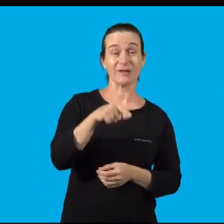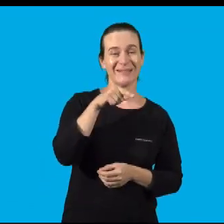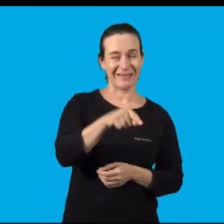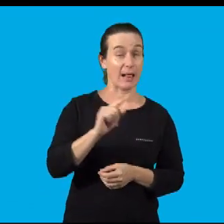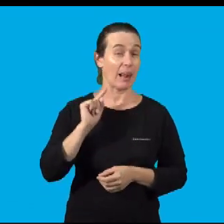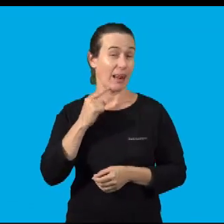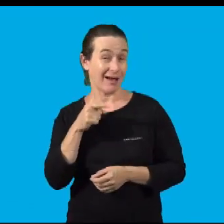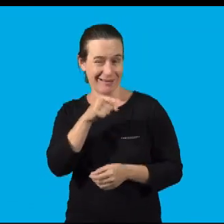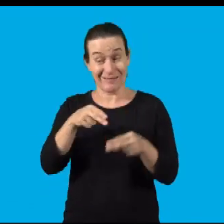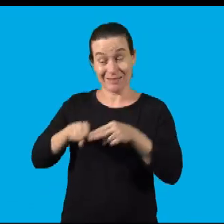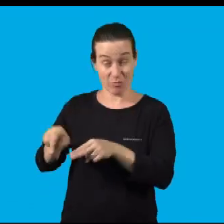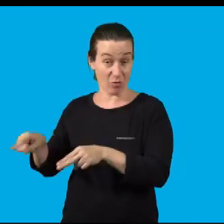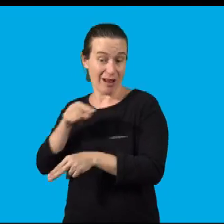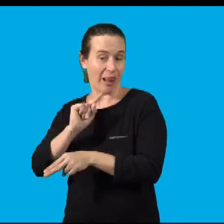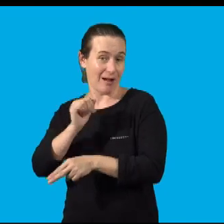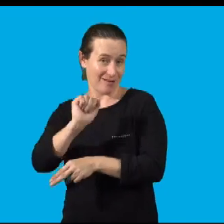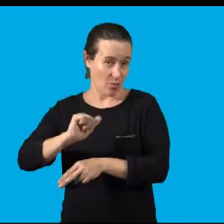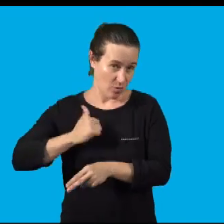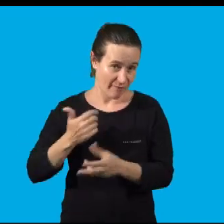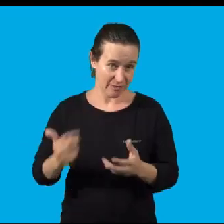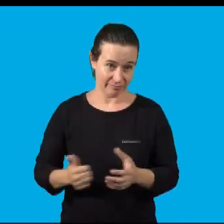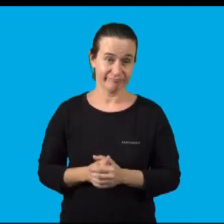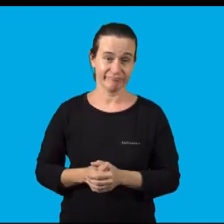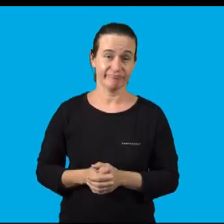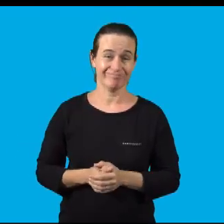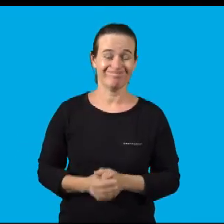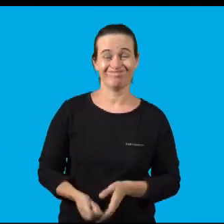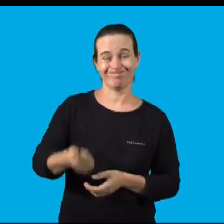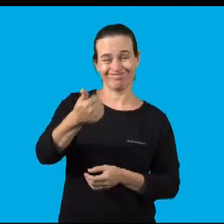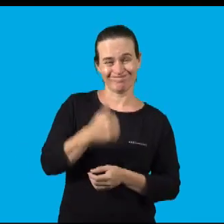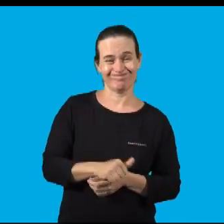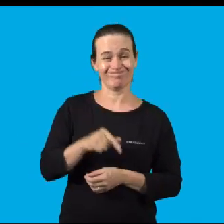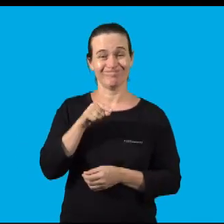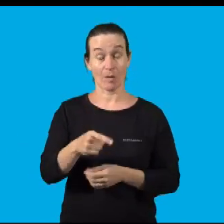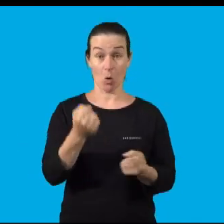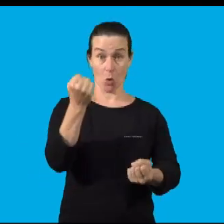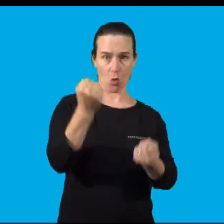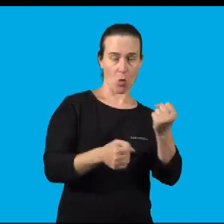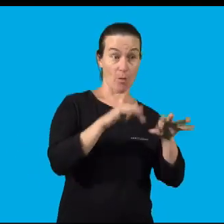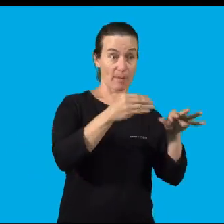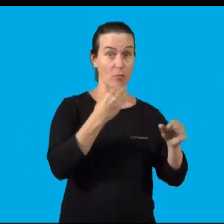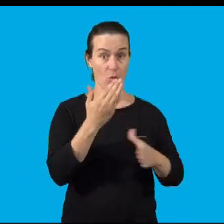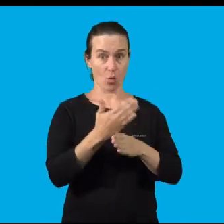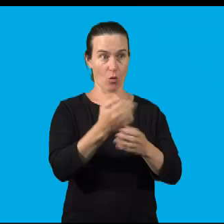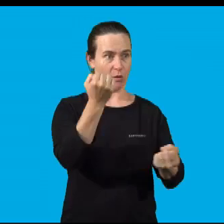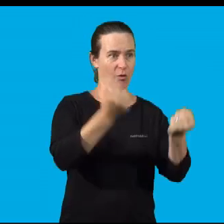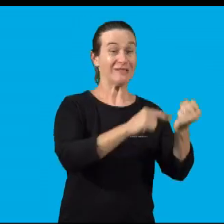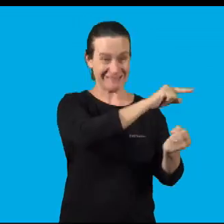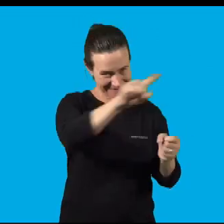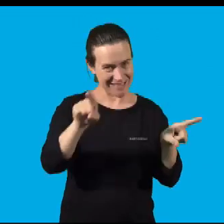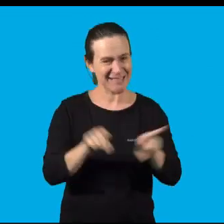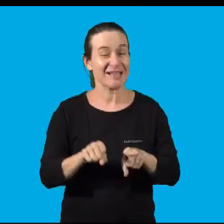of lechery, and thirdly, the deceitfulness and hypocrisy of the